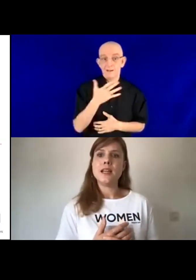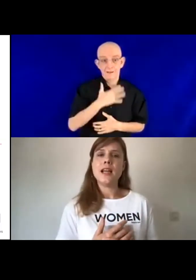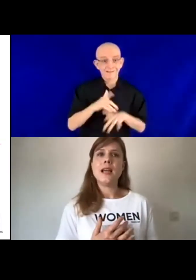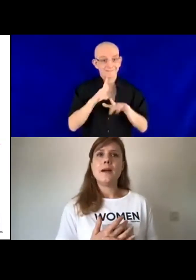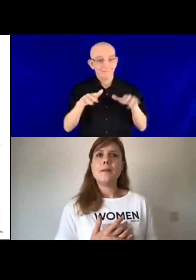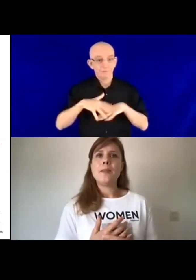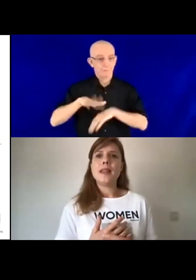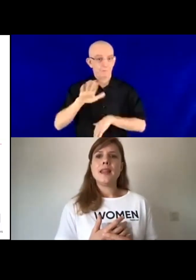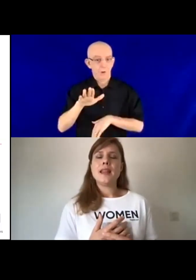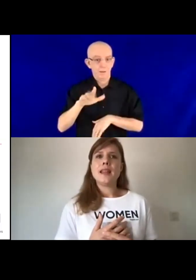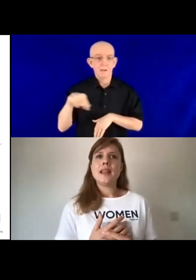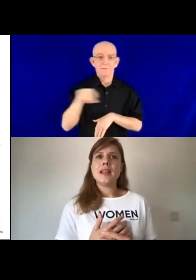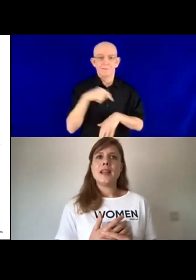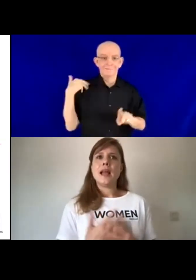consider.